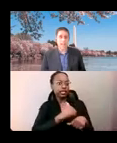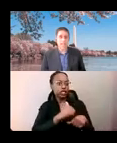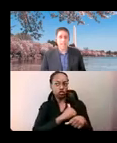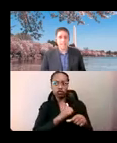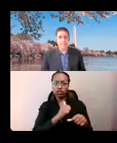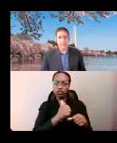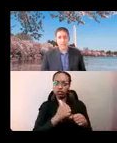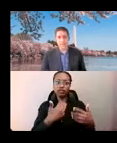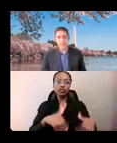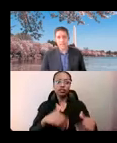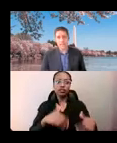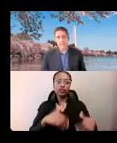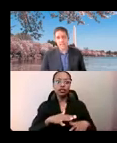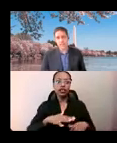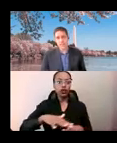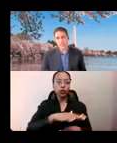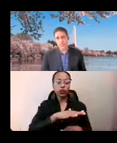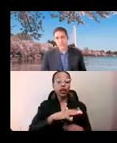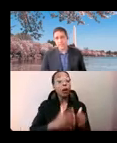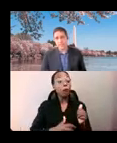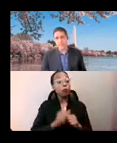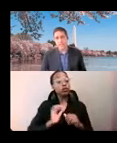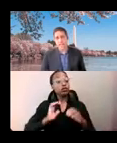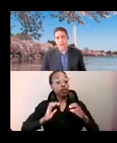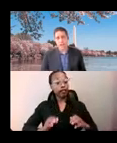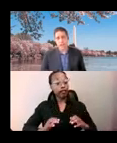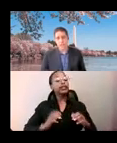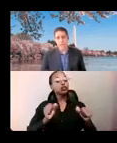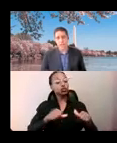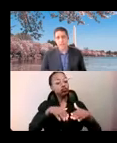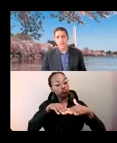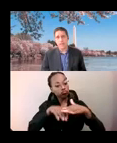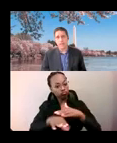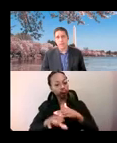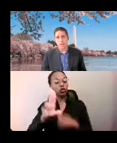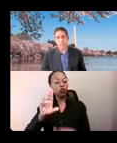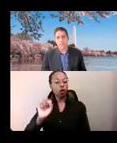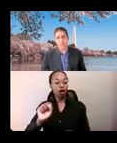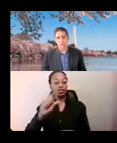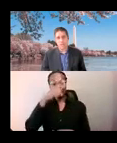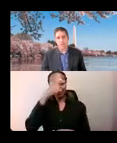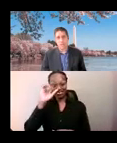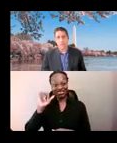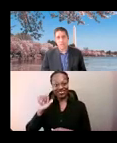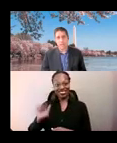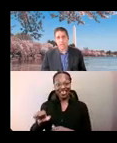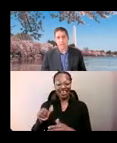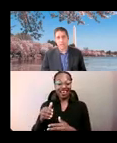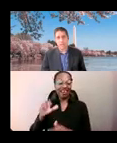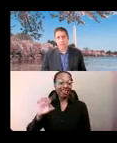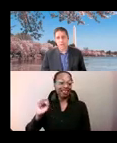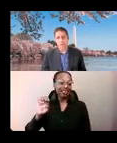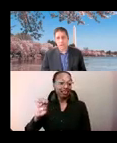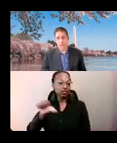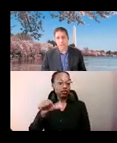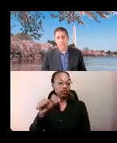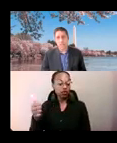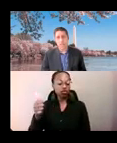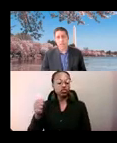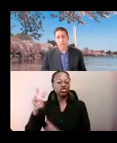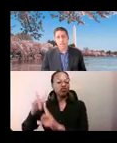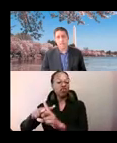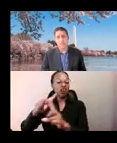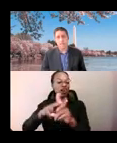in that case into the United States. And as a result of this case and others filed across the country by the ACLU and